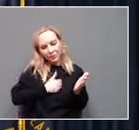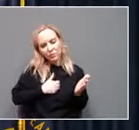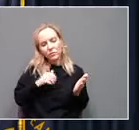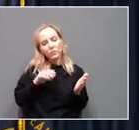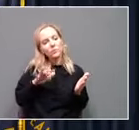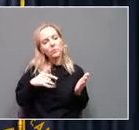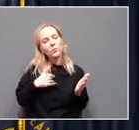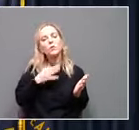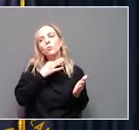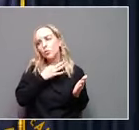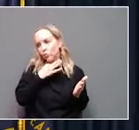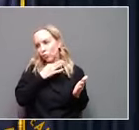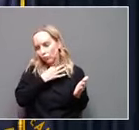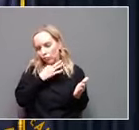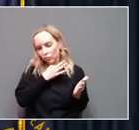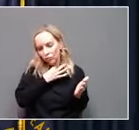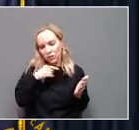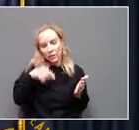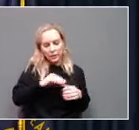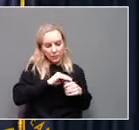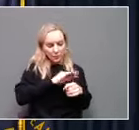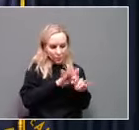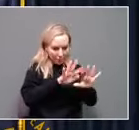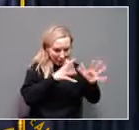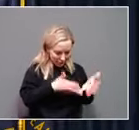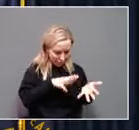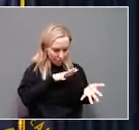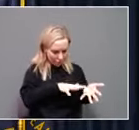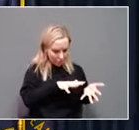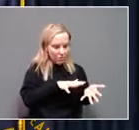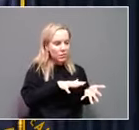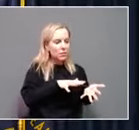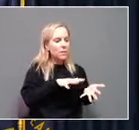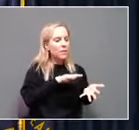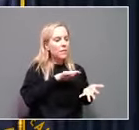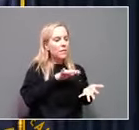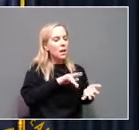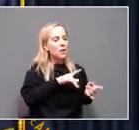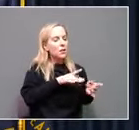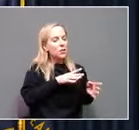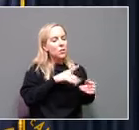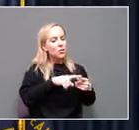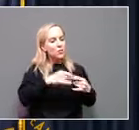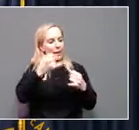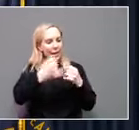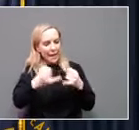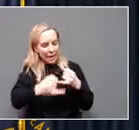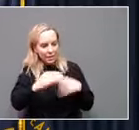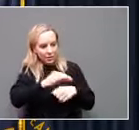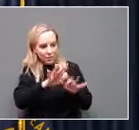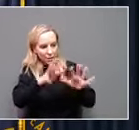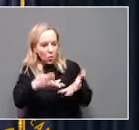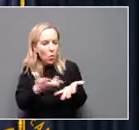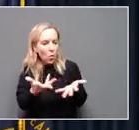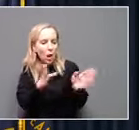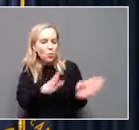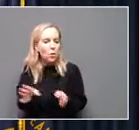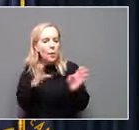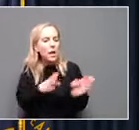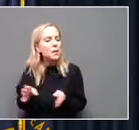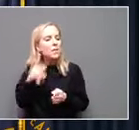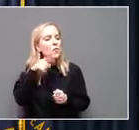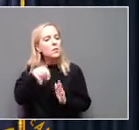curious, with this pandemic, as we move from pandemic phase to endemic, what kind of preparations is the state making on